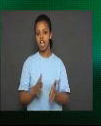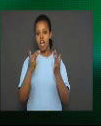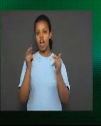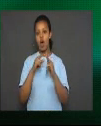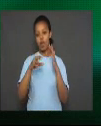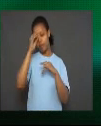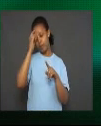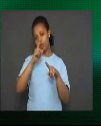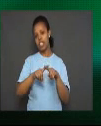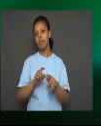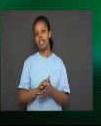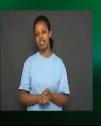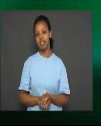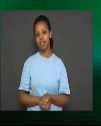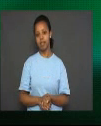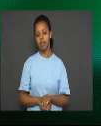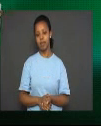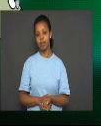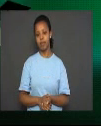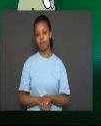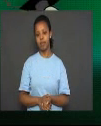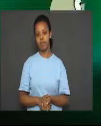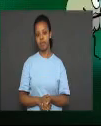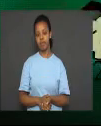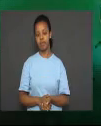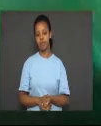Let's get back to our lesson.